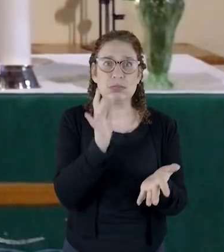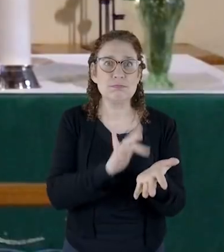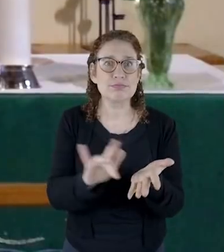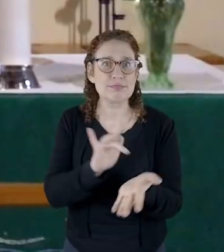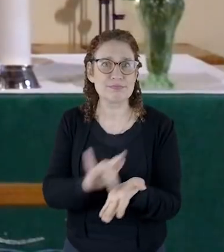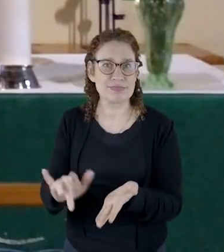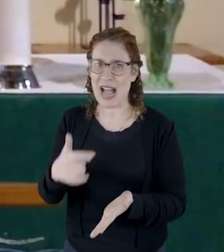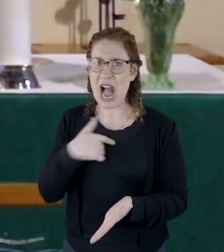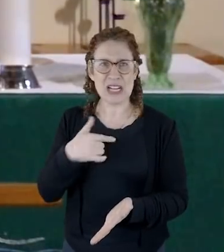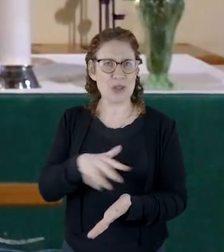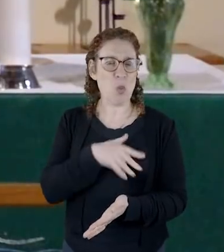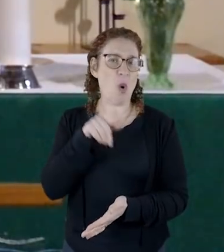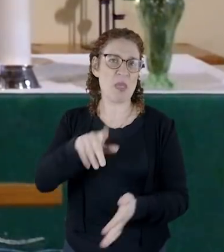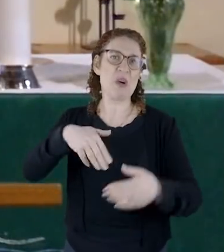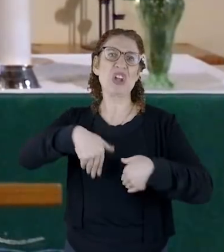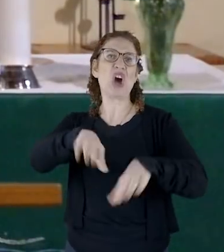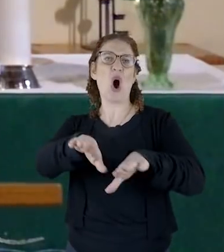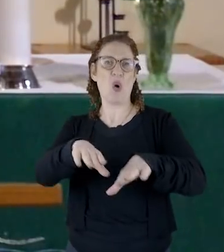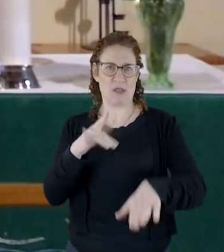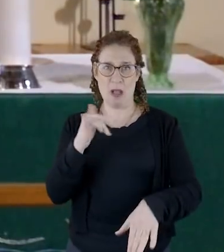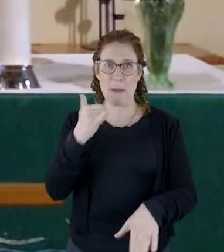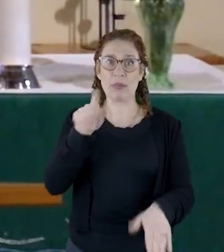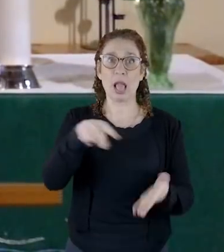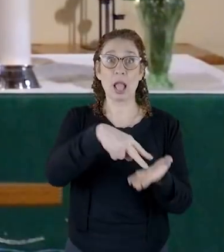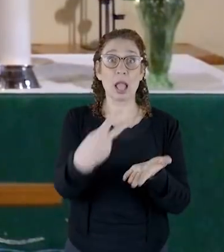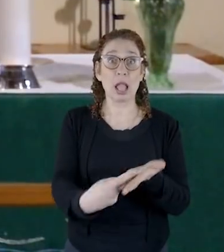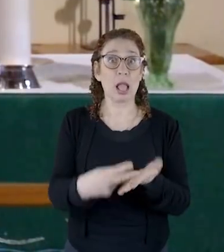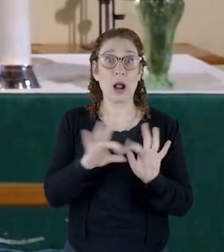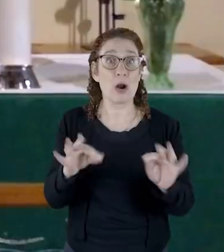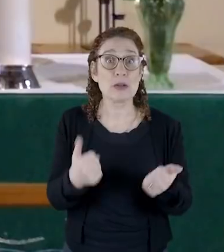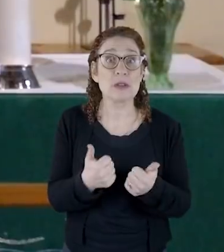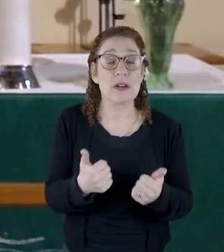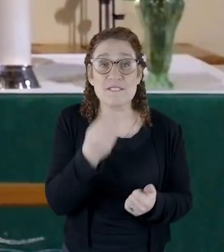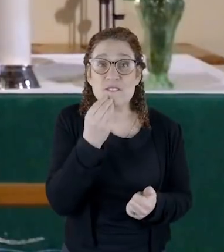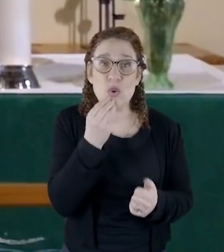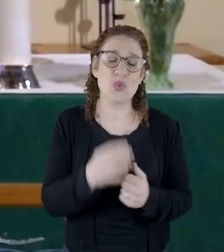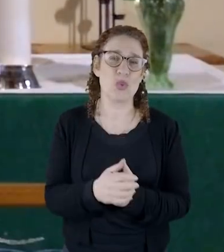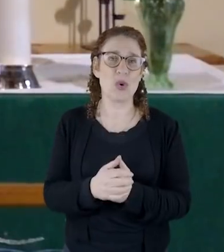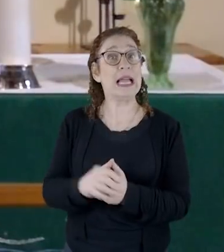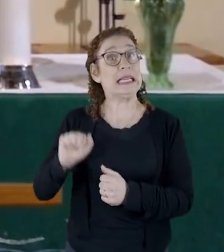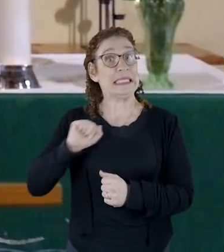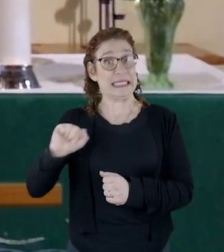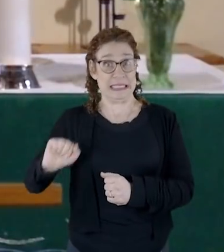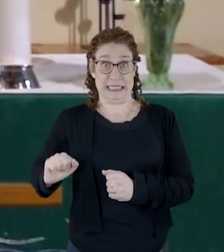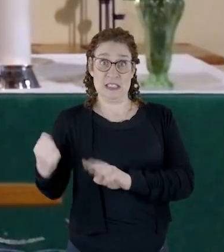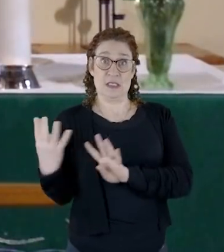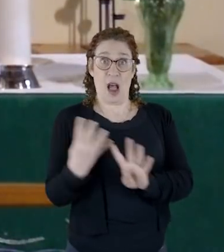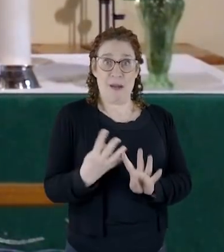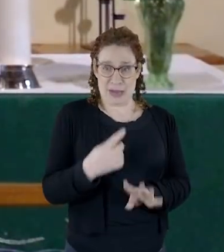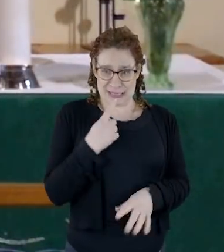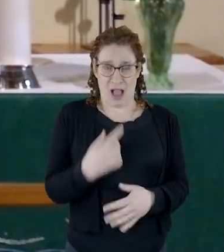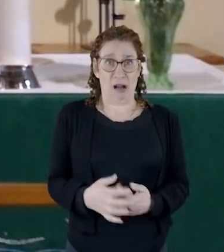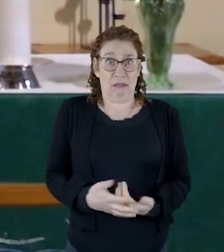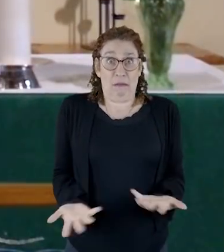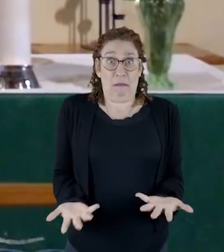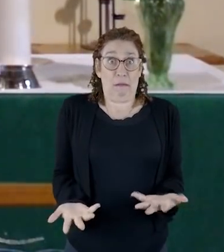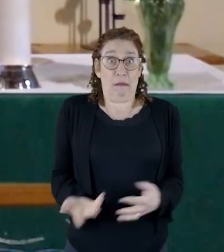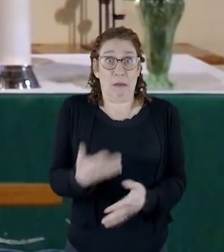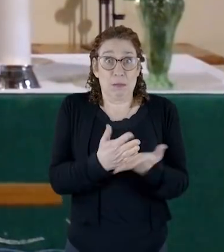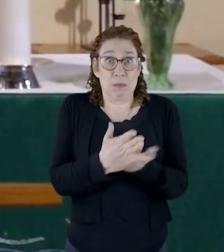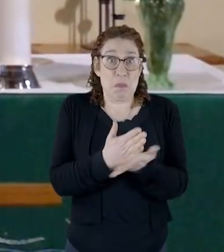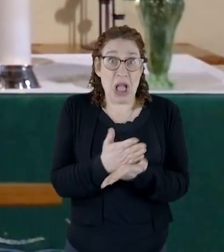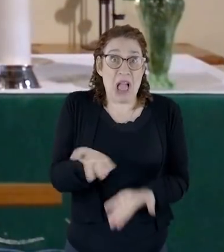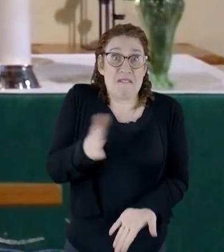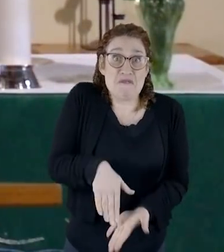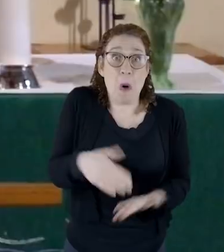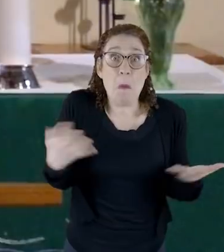eat. And I do not want to send them away hungry, for they might faint on the way. The disciples said to him, Where